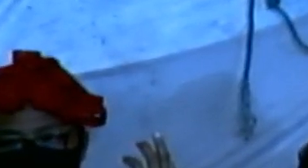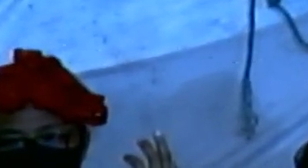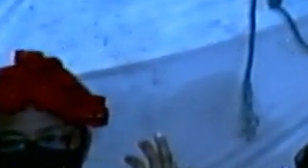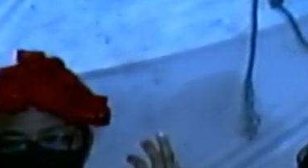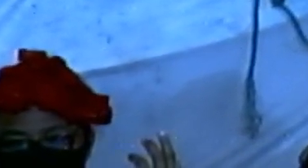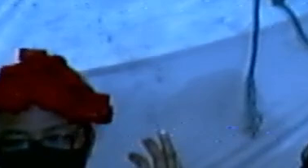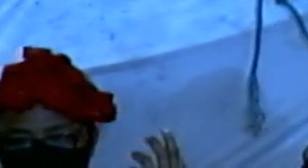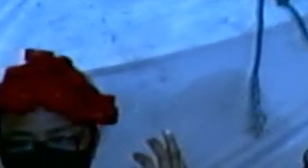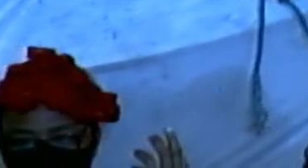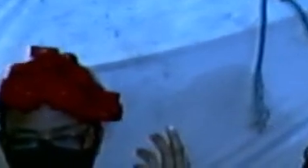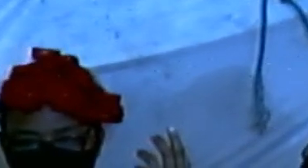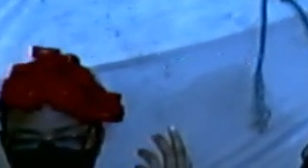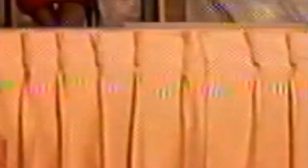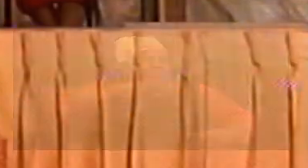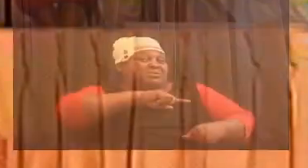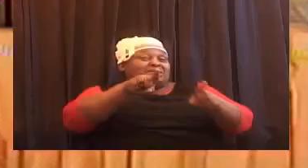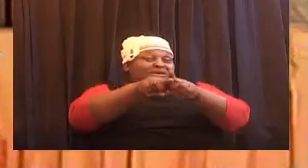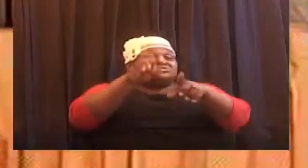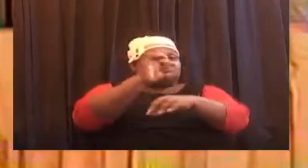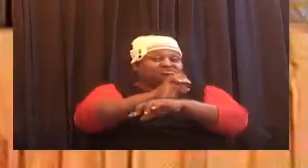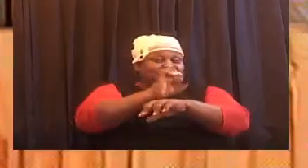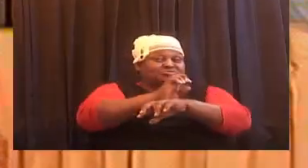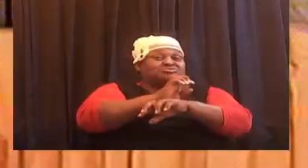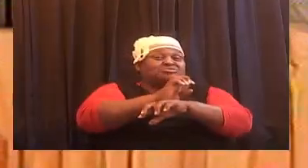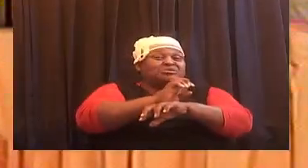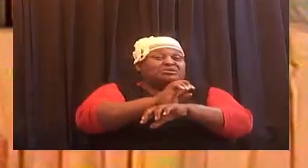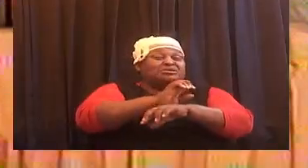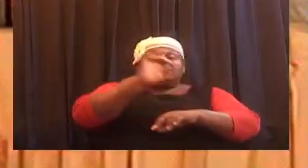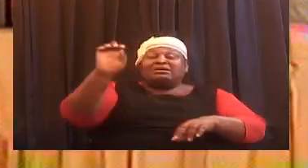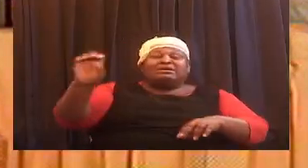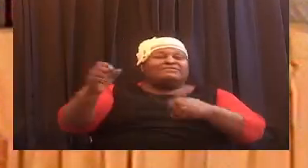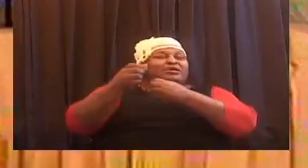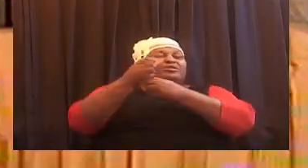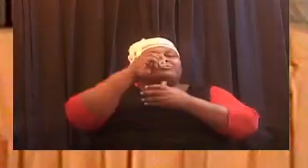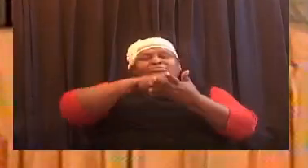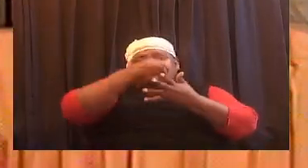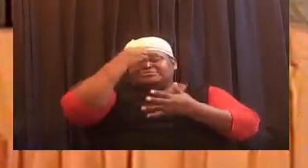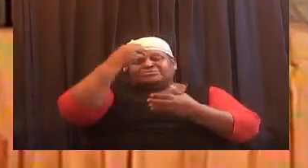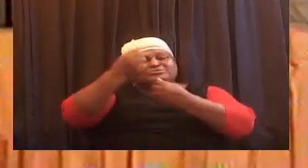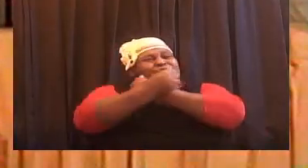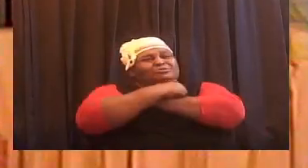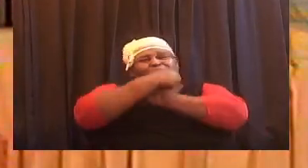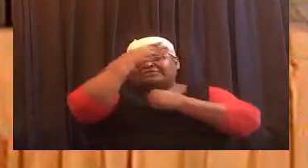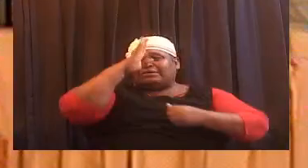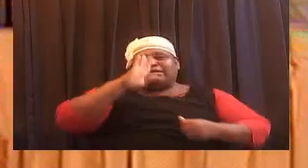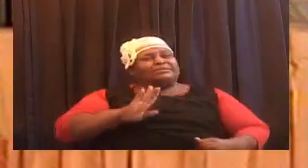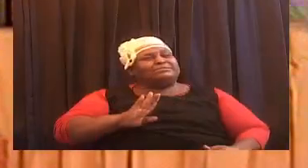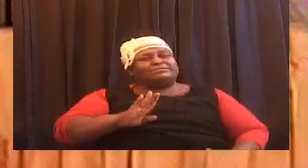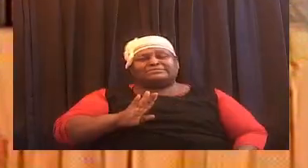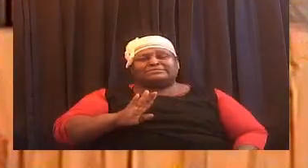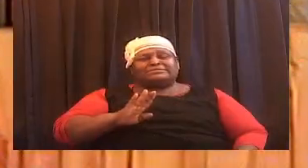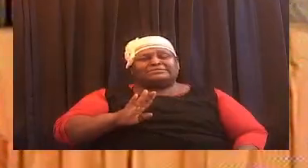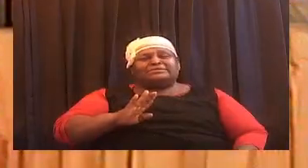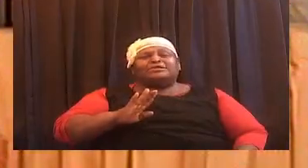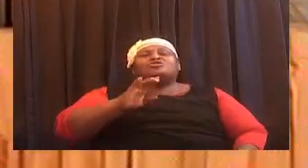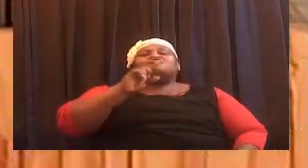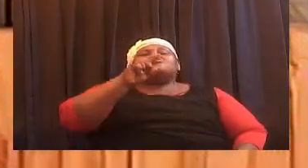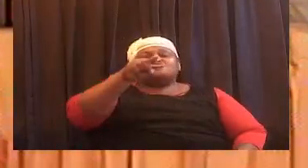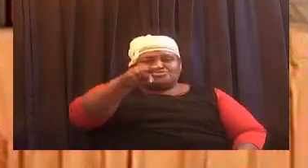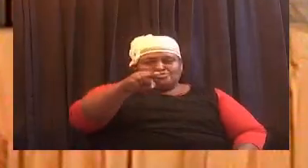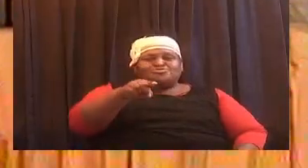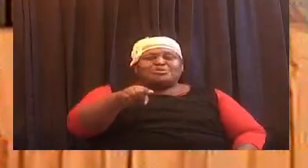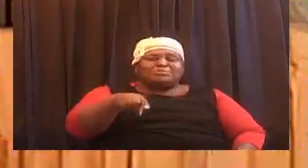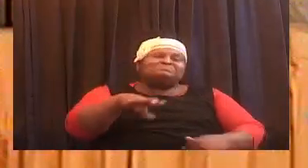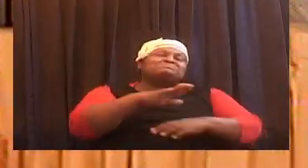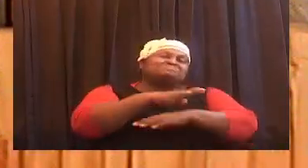if we as a church ever learn to love God, then you can rest